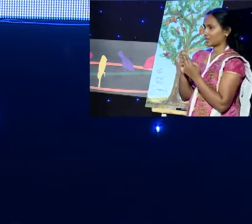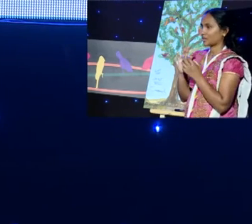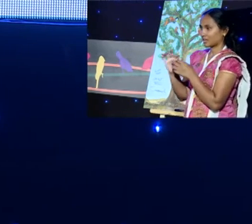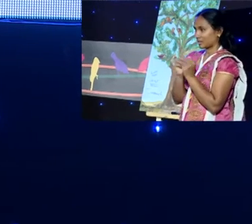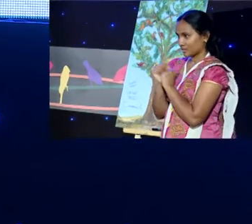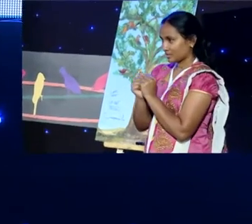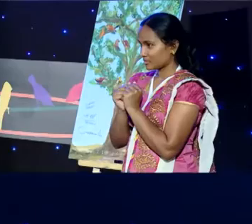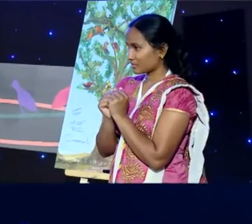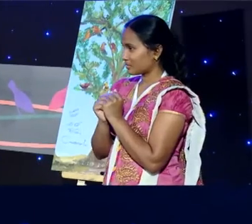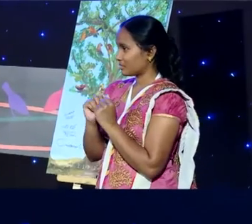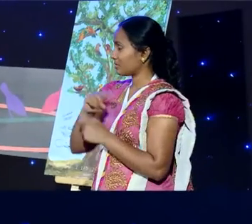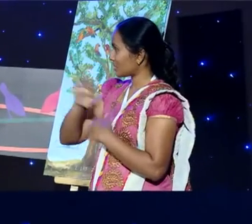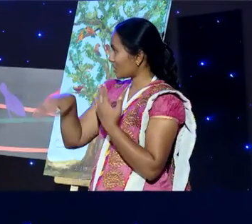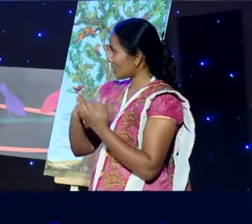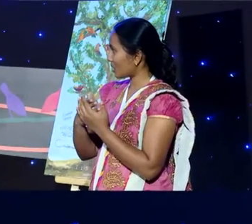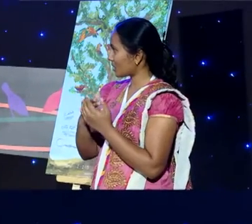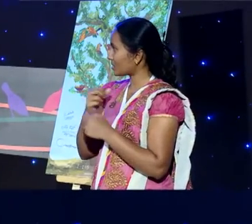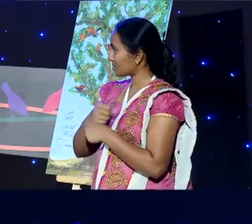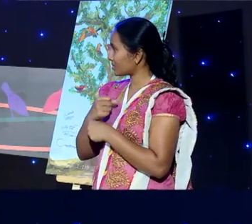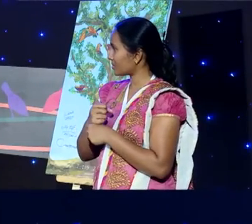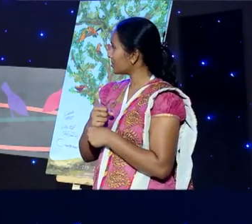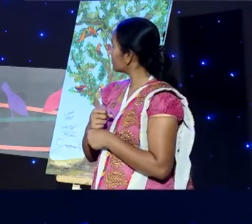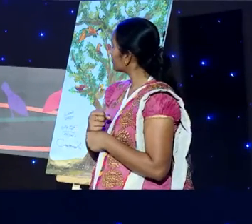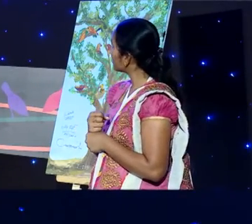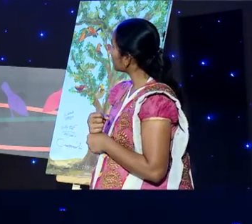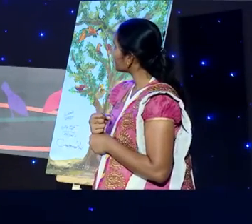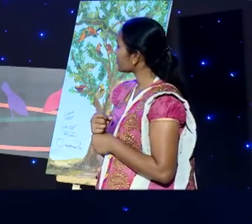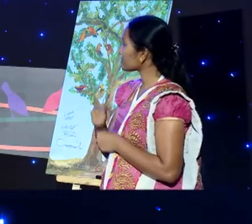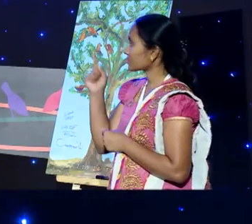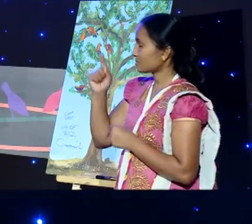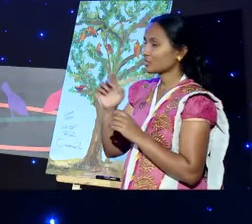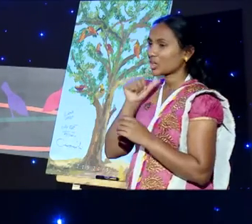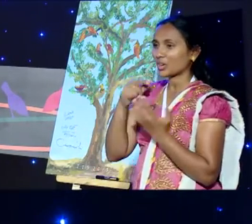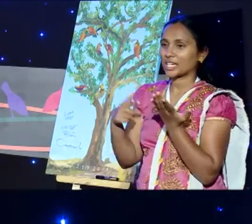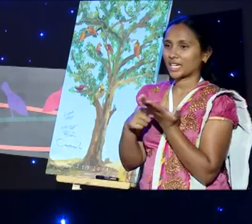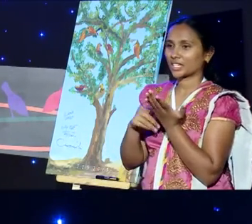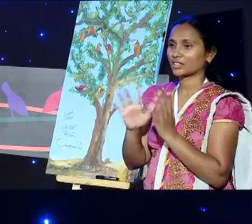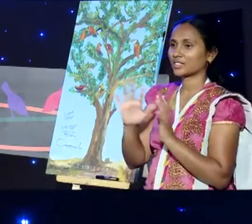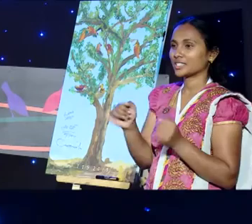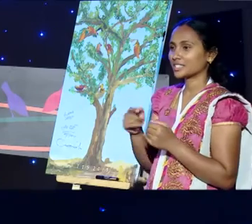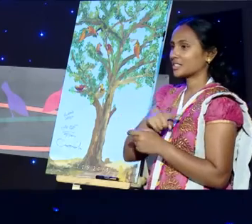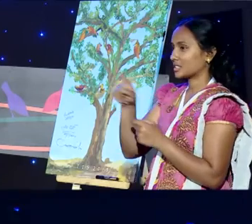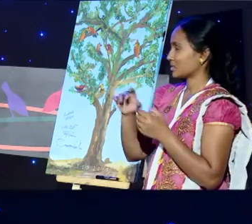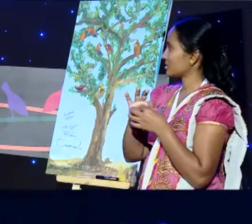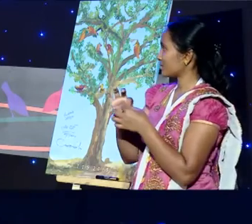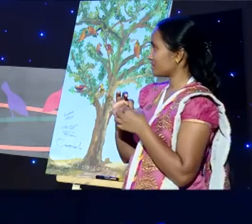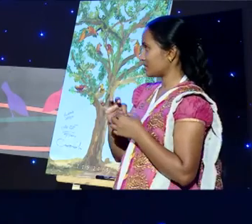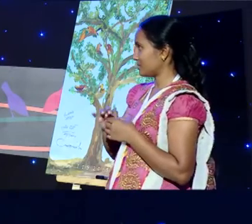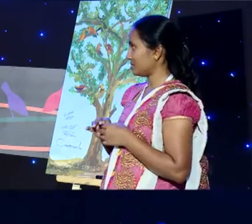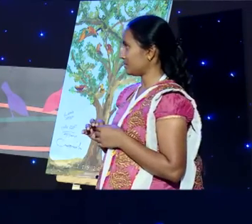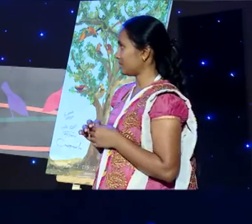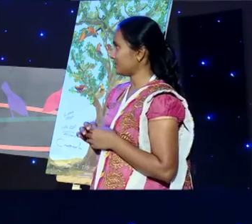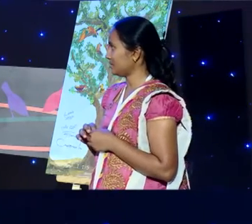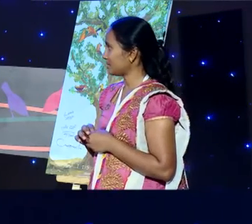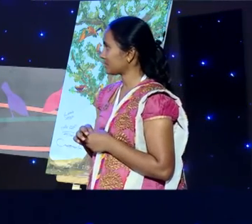50. If all of us can ignite this, this is not a thing of technology. This is a thing, we're already wired with this technology. We're already